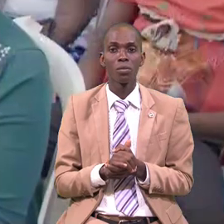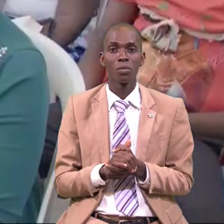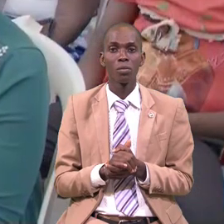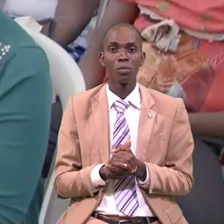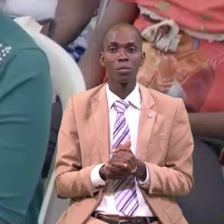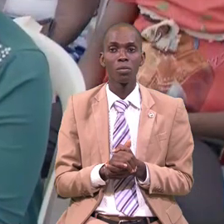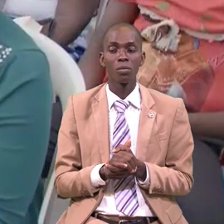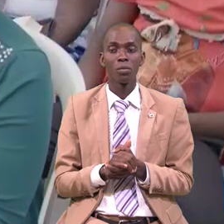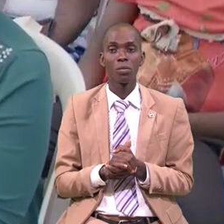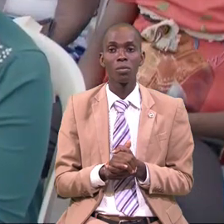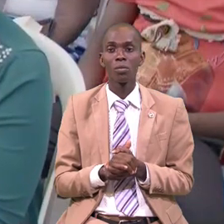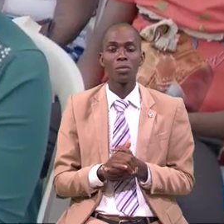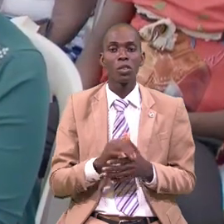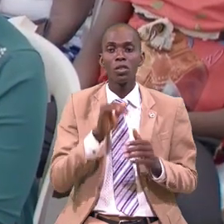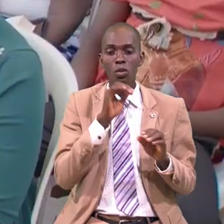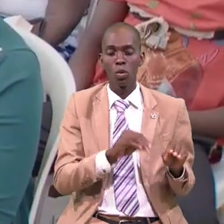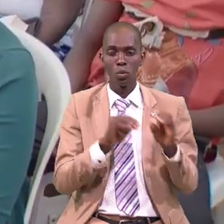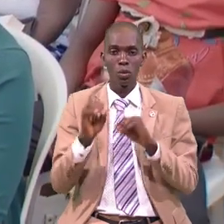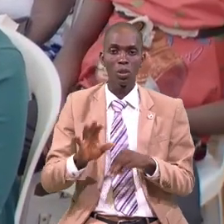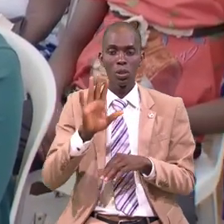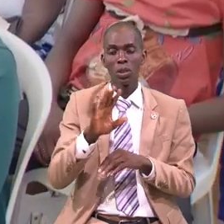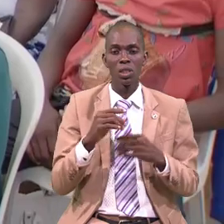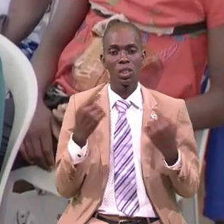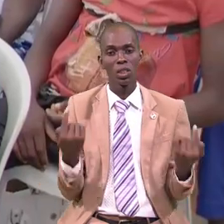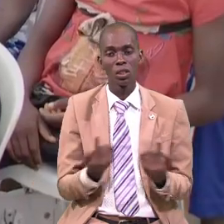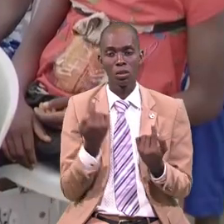Not imputing their trespasses unto them.